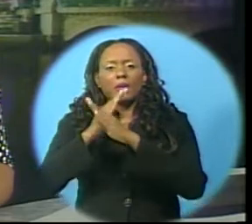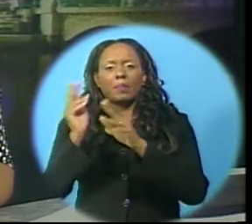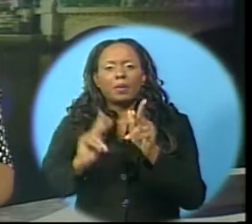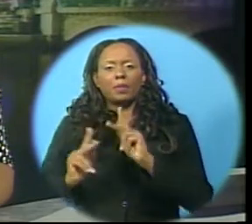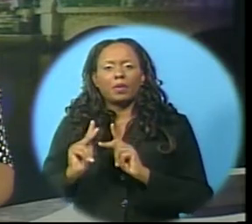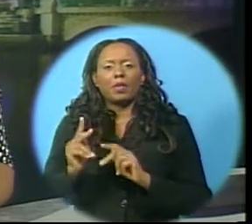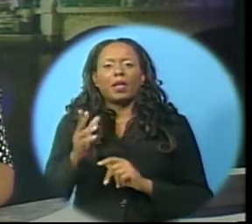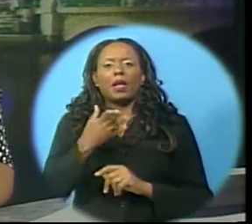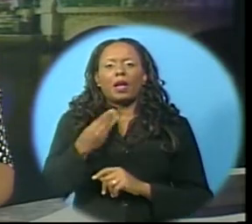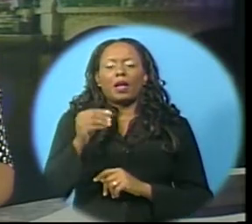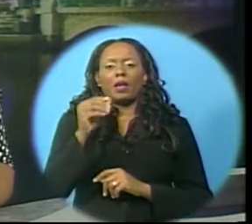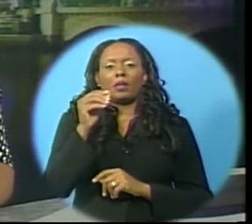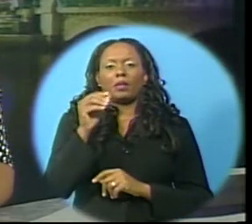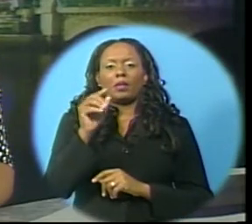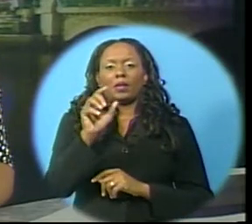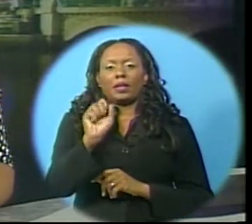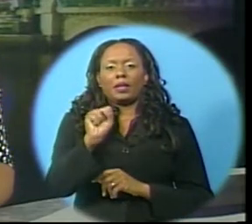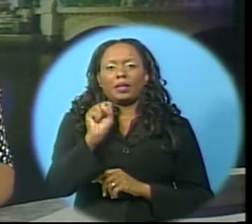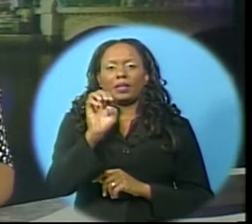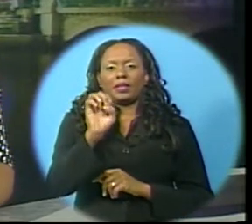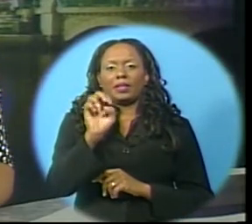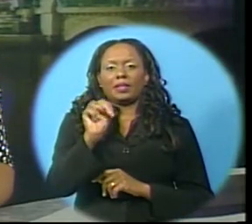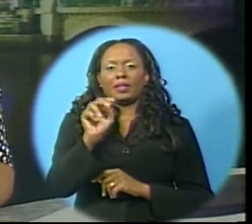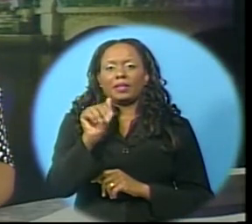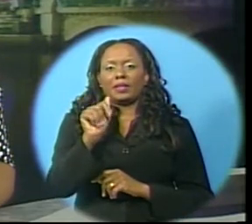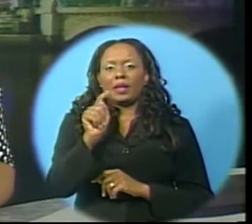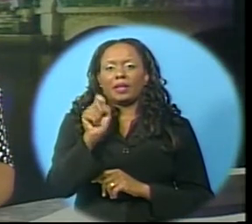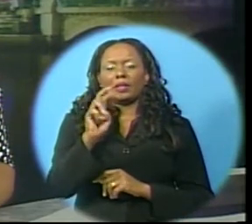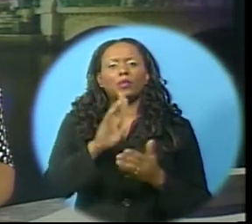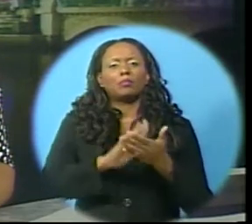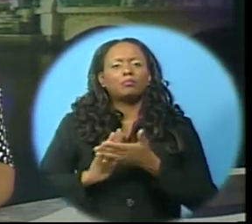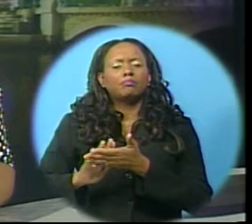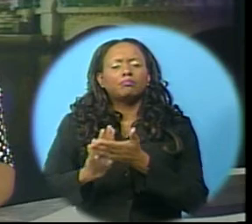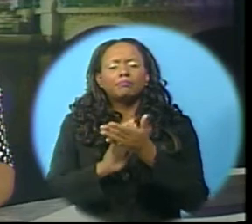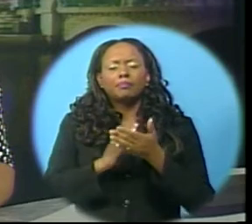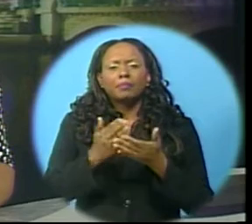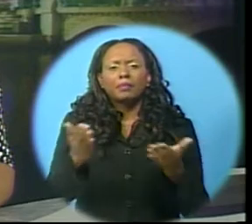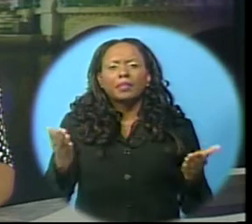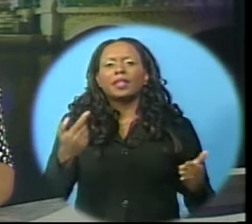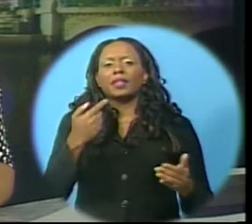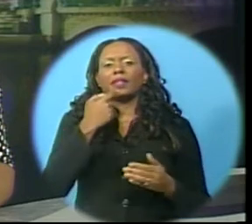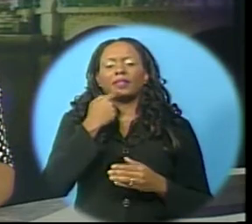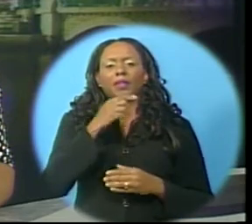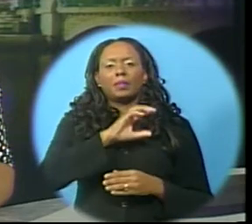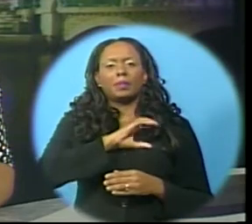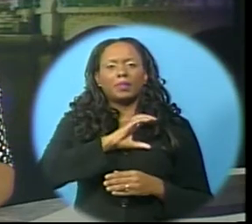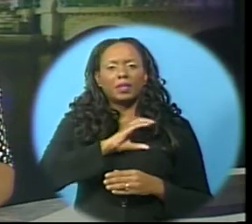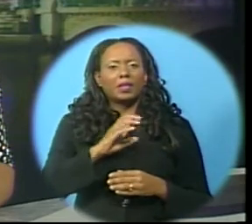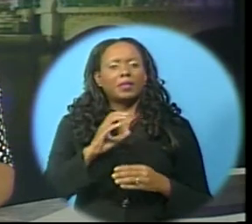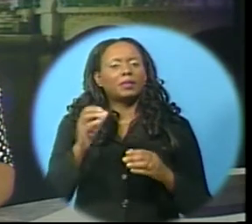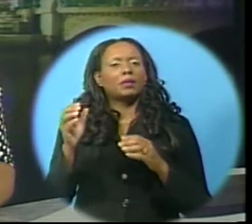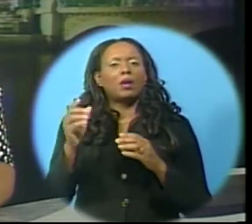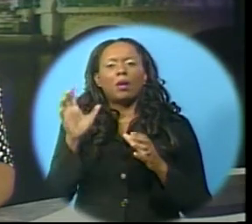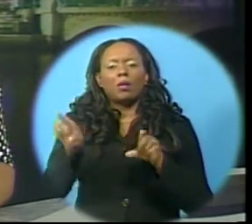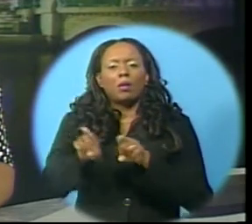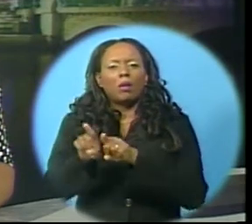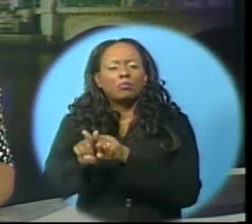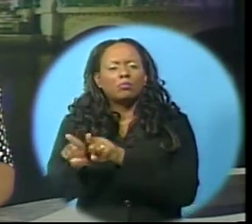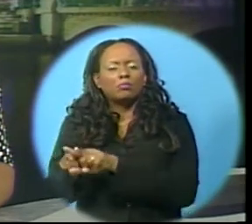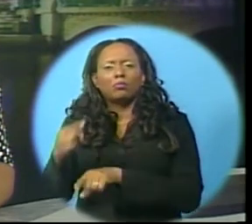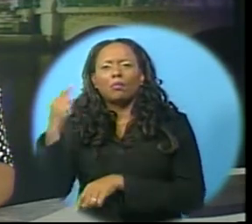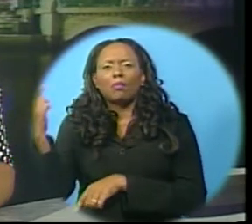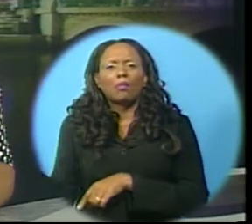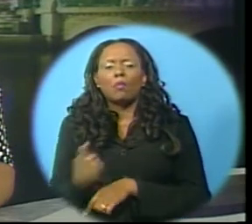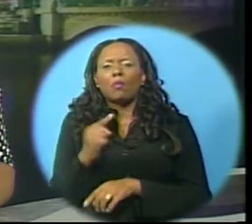from Senator John Watson, who says the Royal Barbados Police Force has a reputation for being impartial and getting the job done. And he was speaking